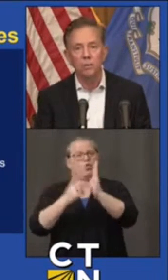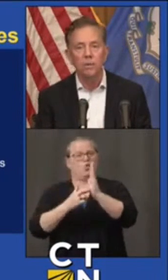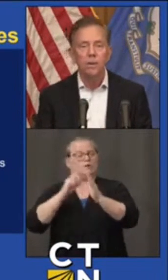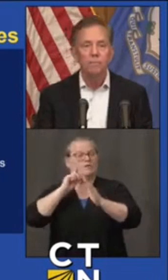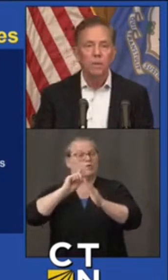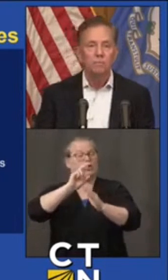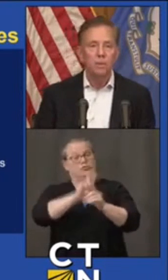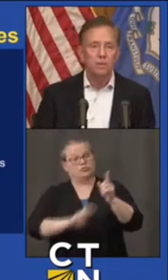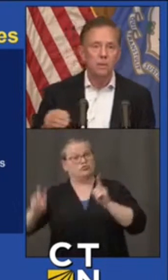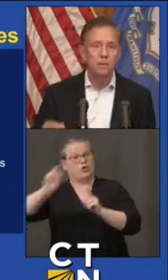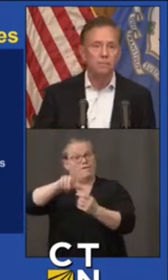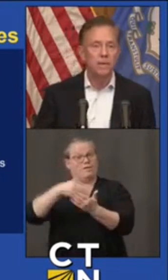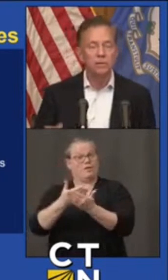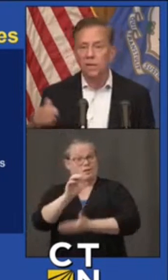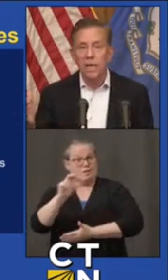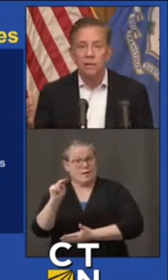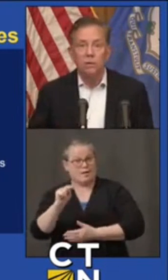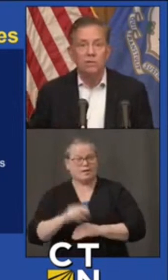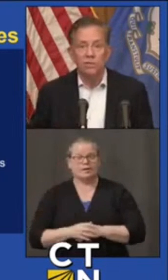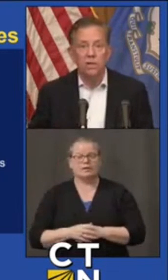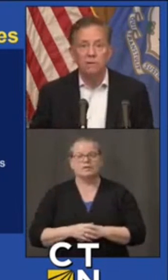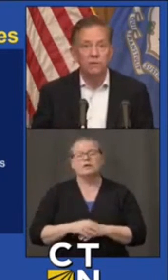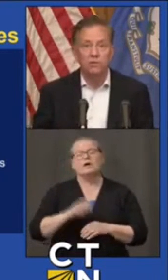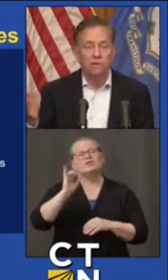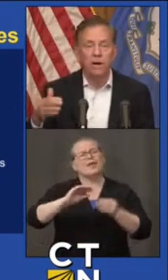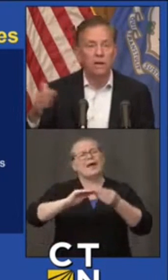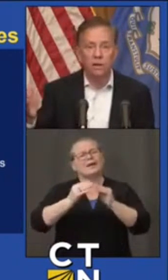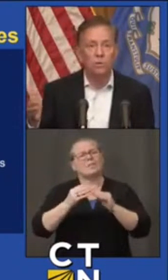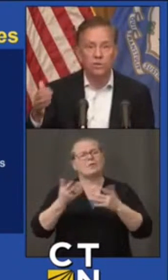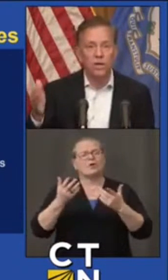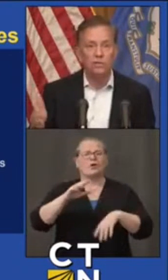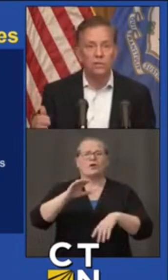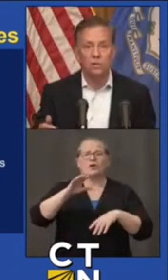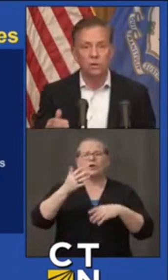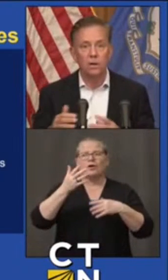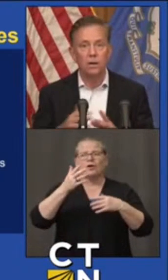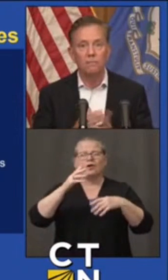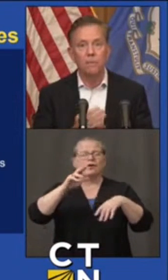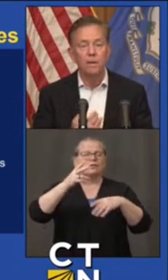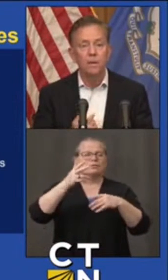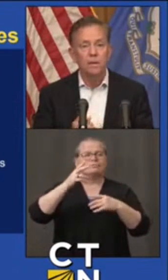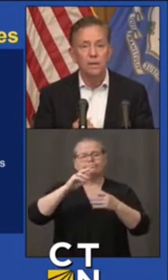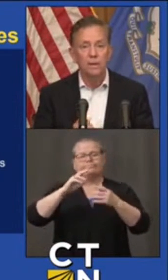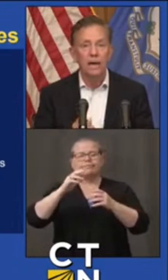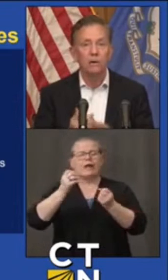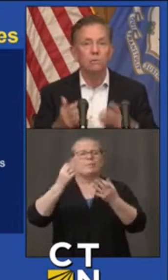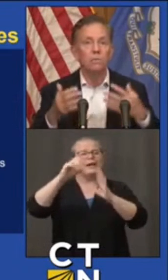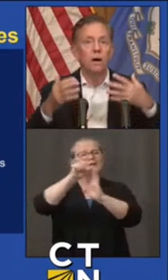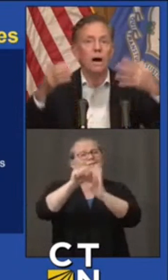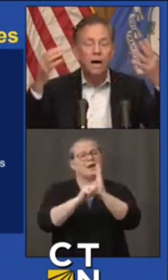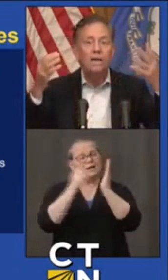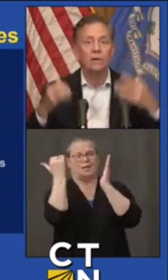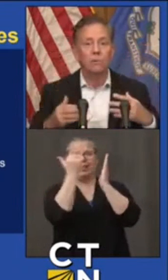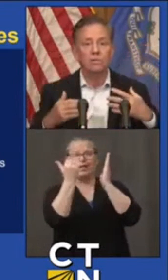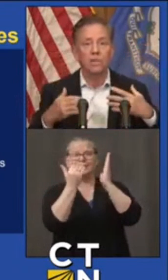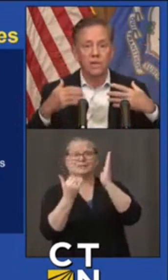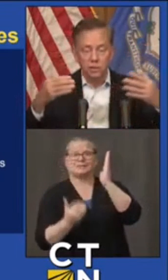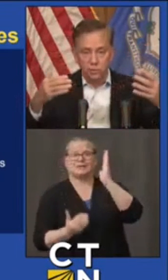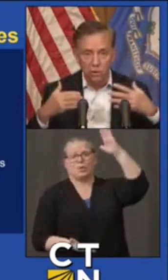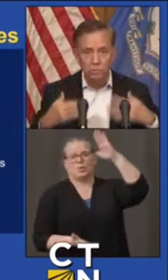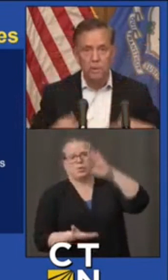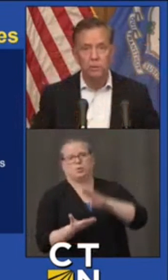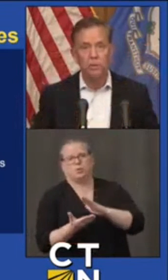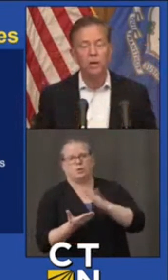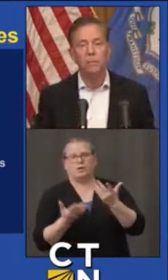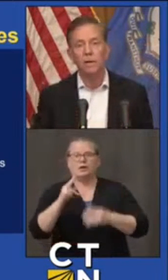accountable. But because, again, you can see if it's Nevada or Wisconsin or how highly risky it is for